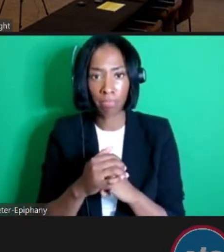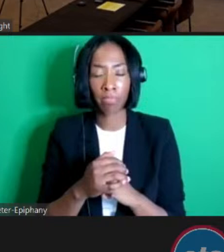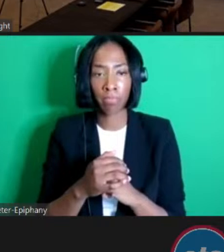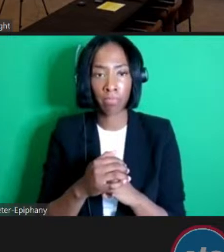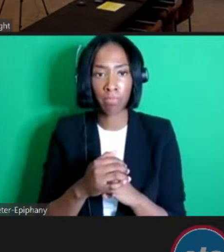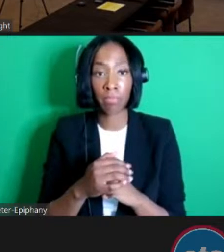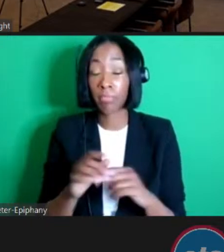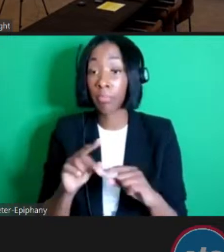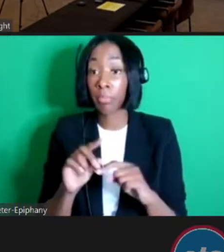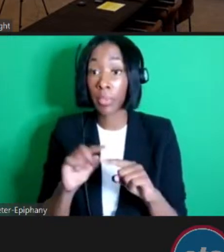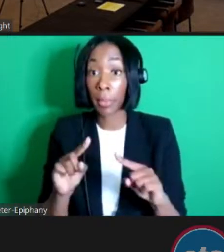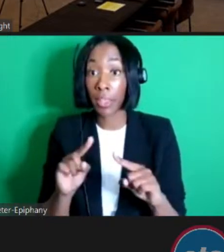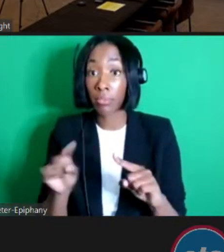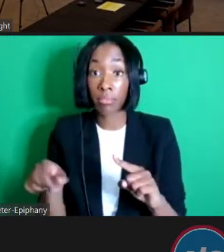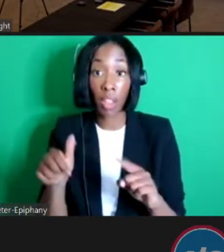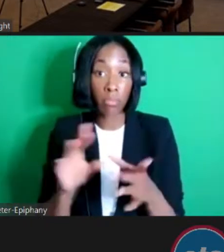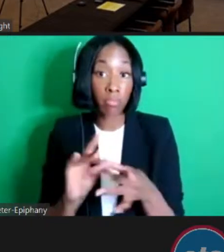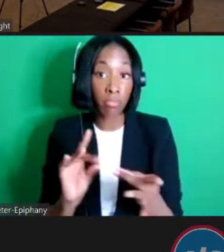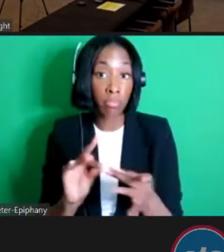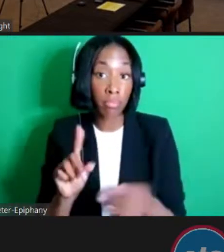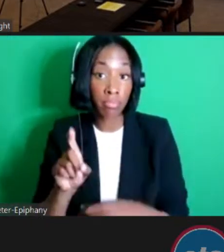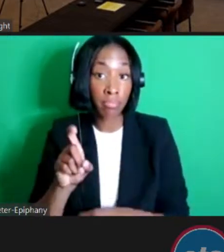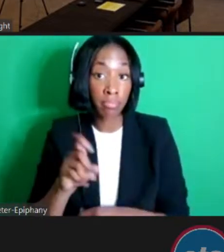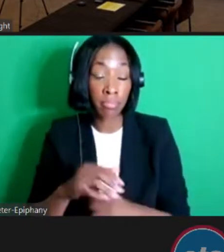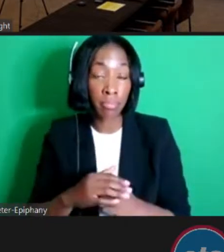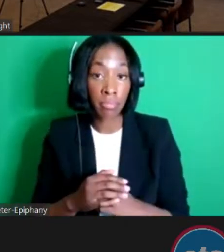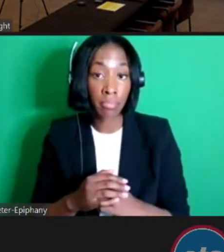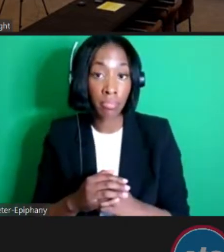So anything else?